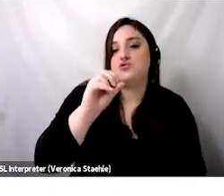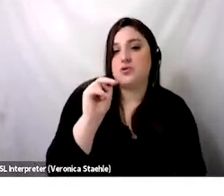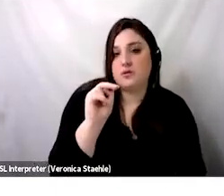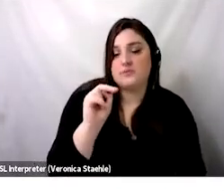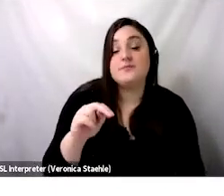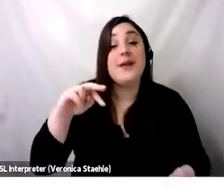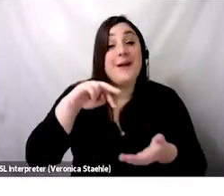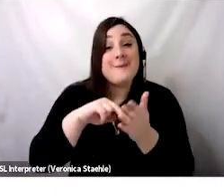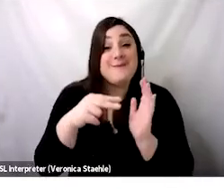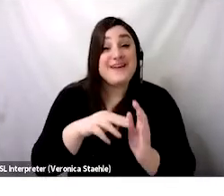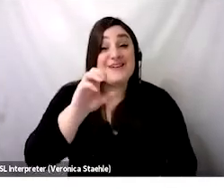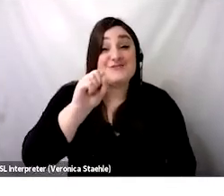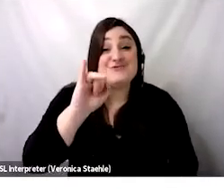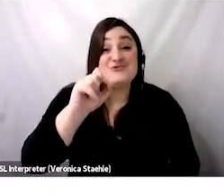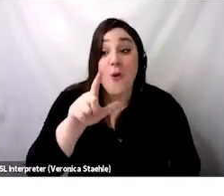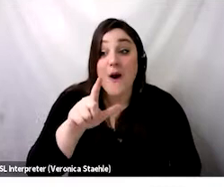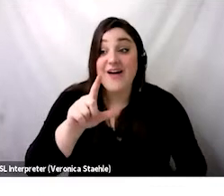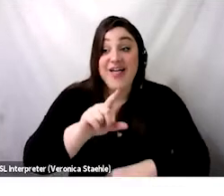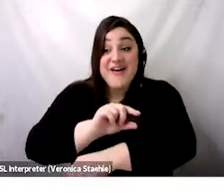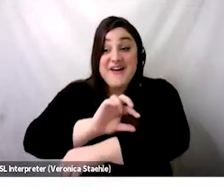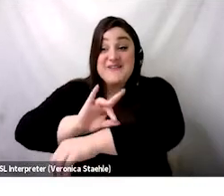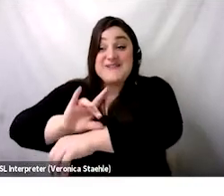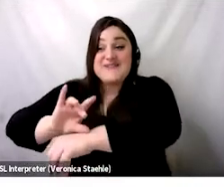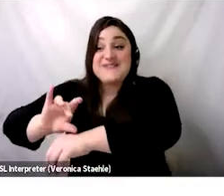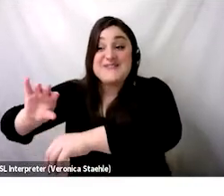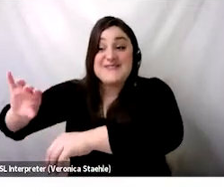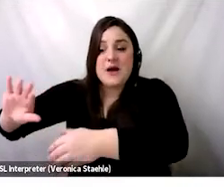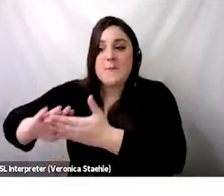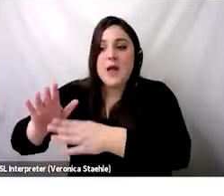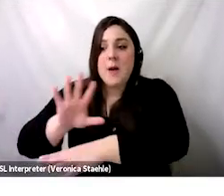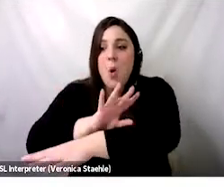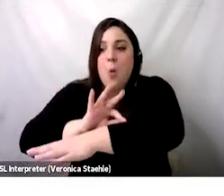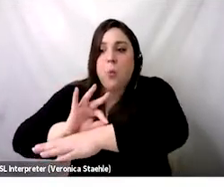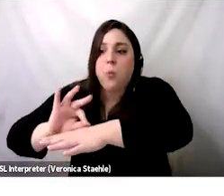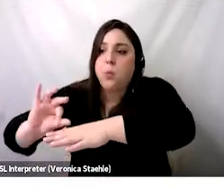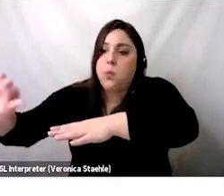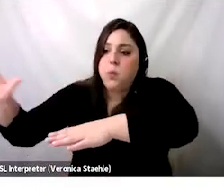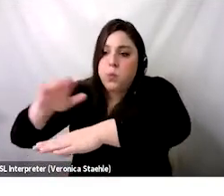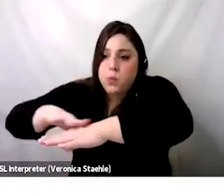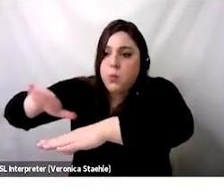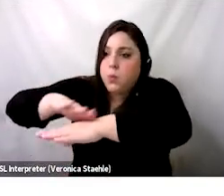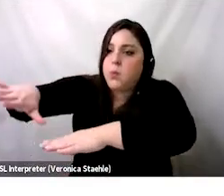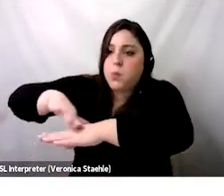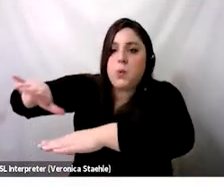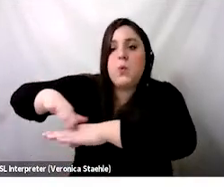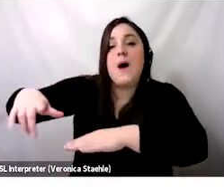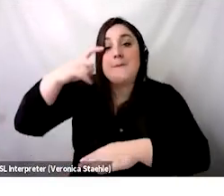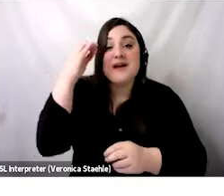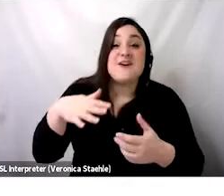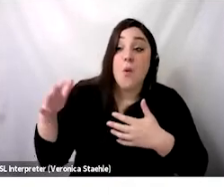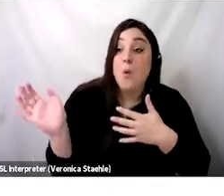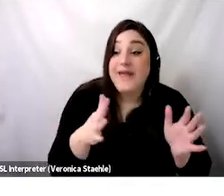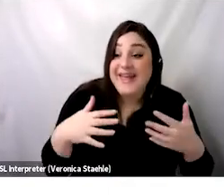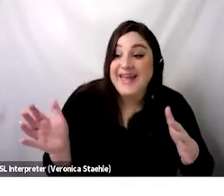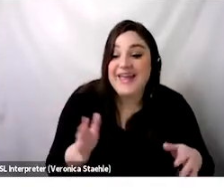away. Erosion can be caused by water, wind, ice, or gravity. And I